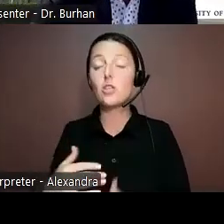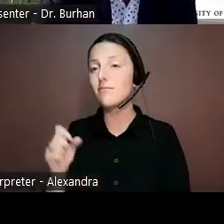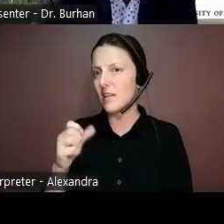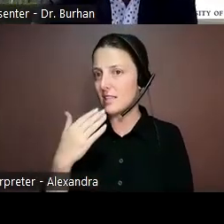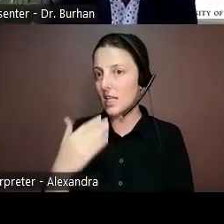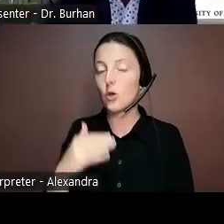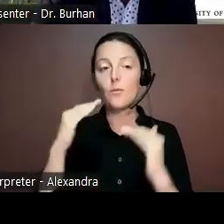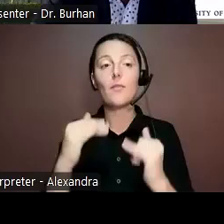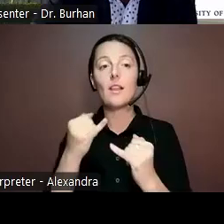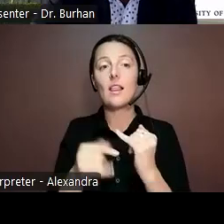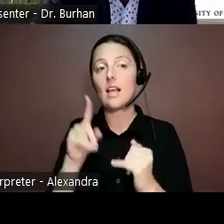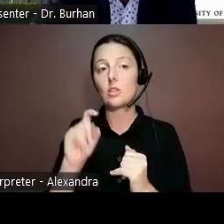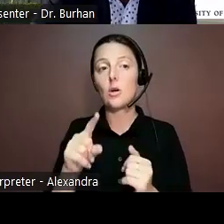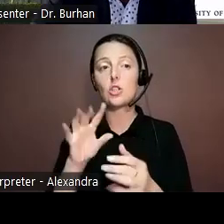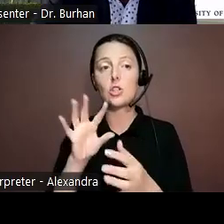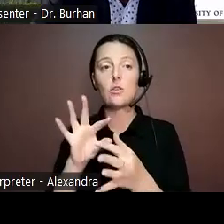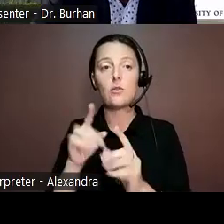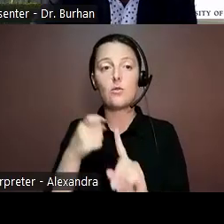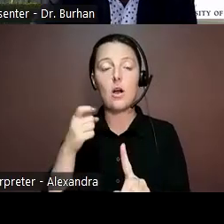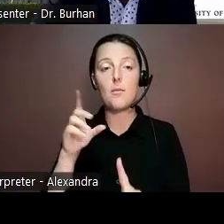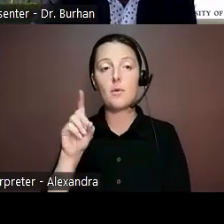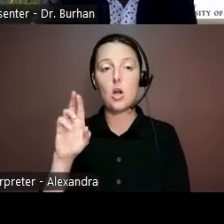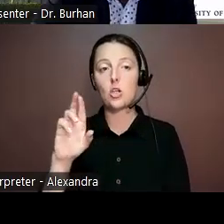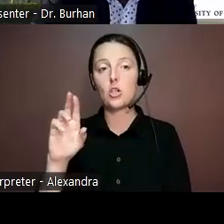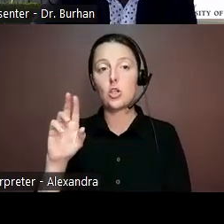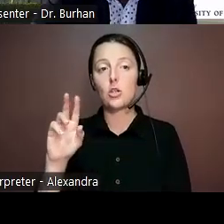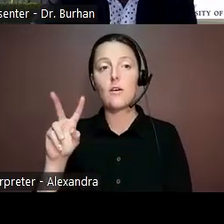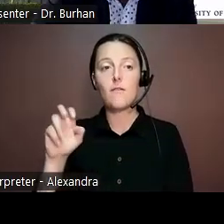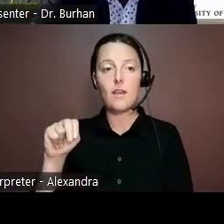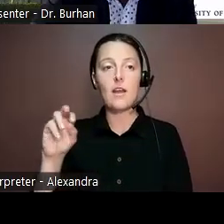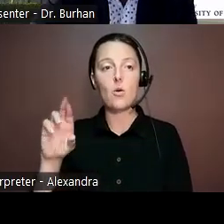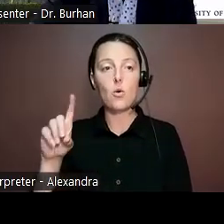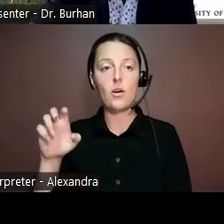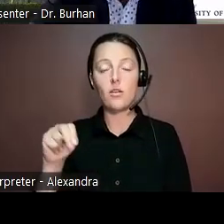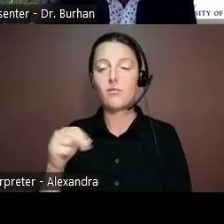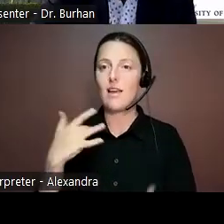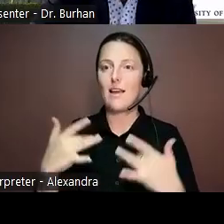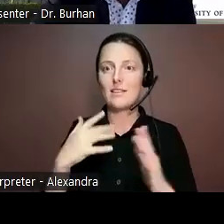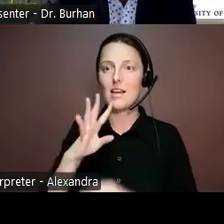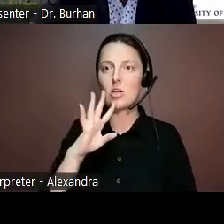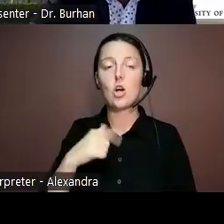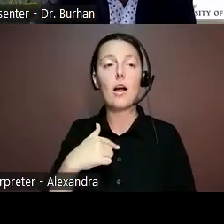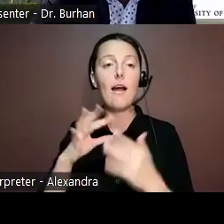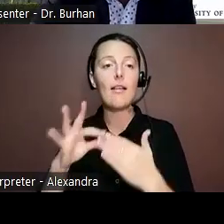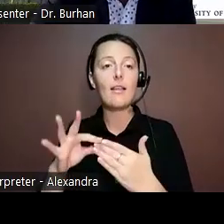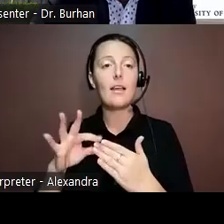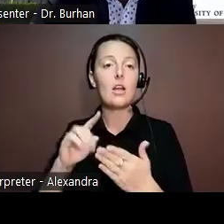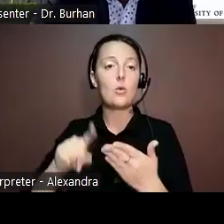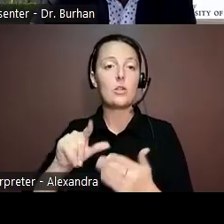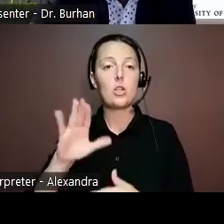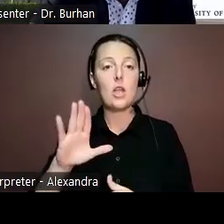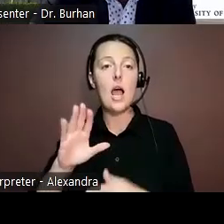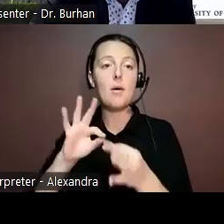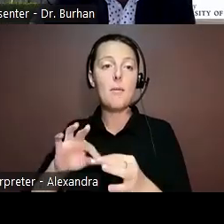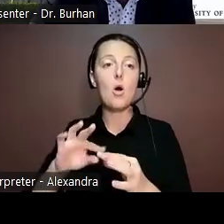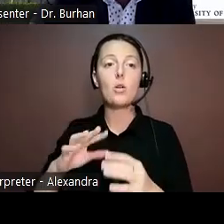comes from Dr. Van Orden. Such an exciting talk. I lead a research lab on loneliness and suicide in later life, and got excited thinking about the